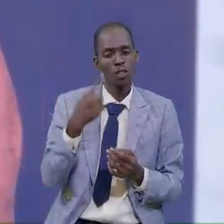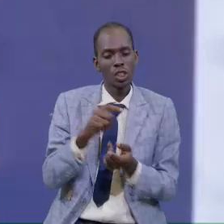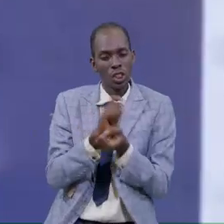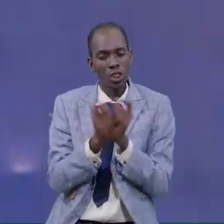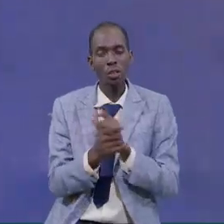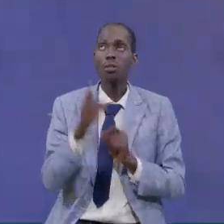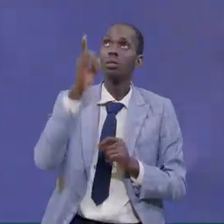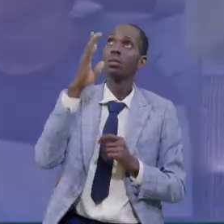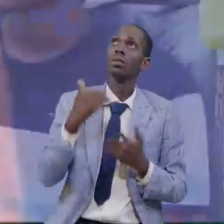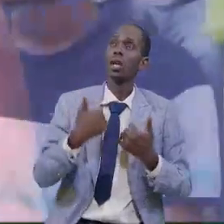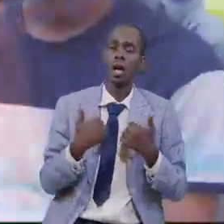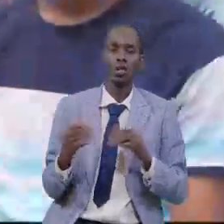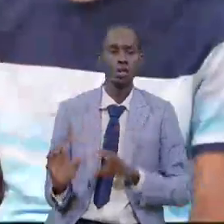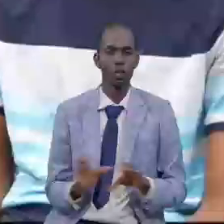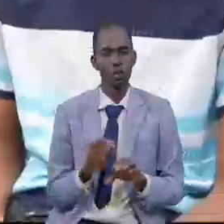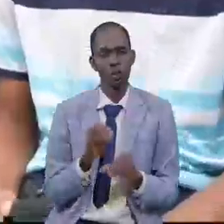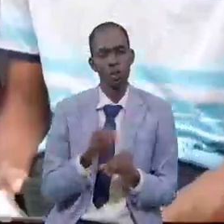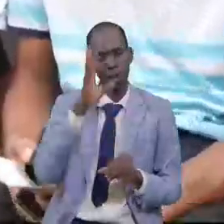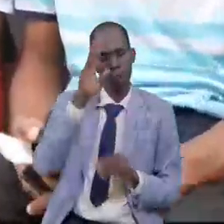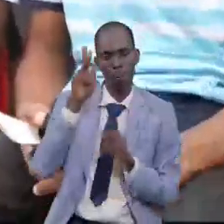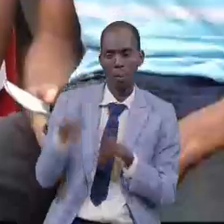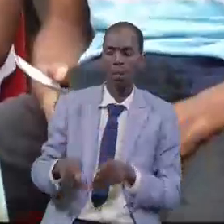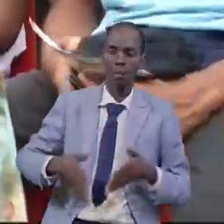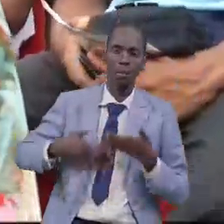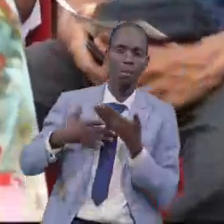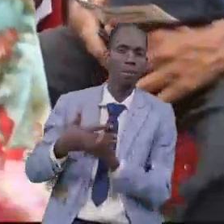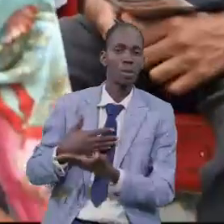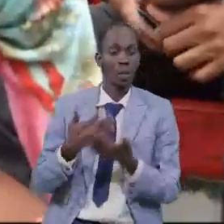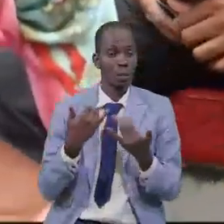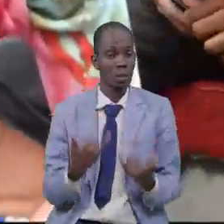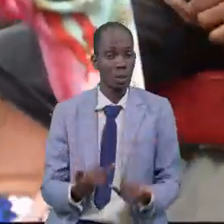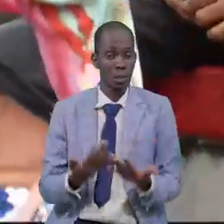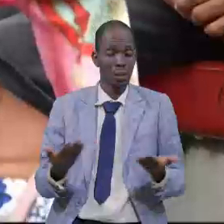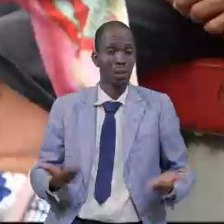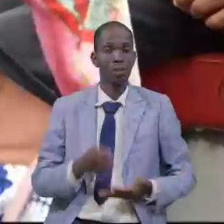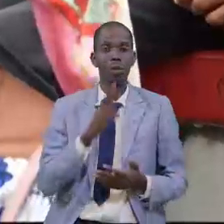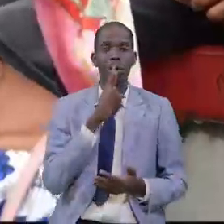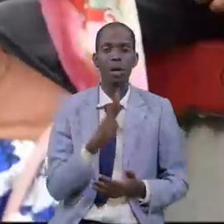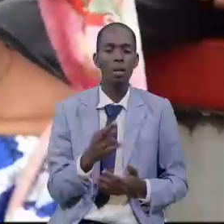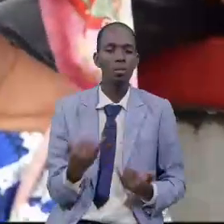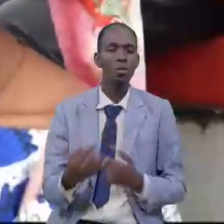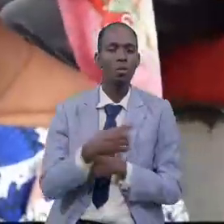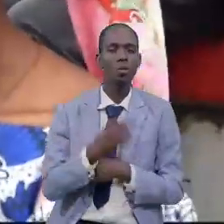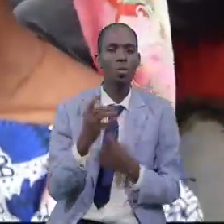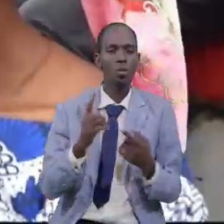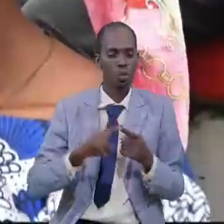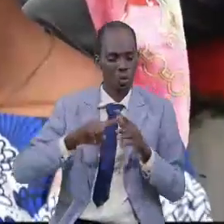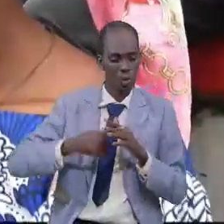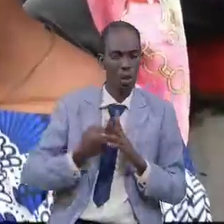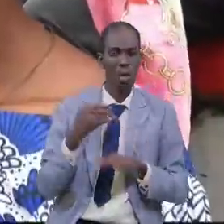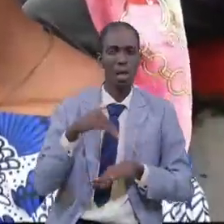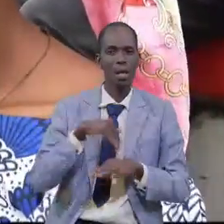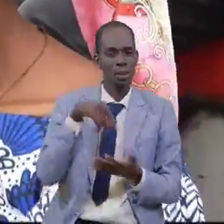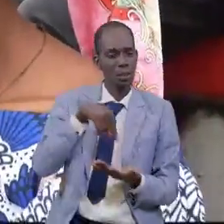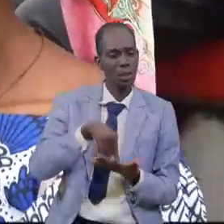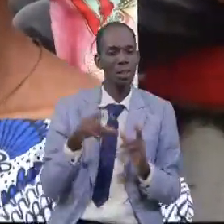today, and you want to start at this ground level, and you want to move on